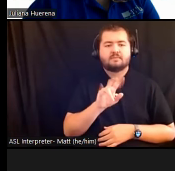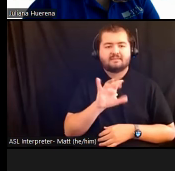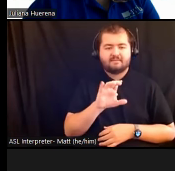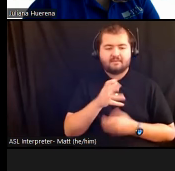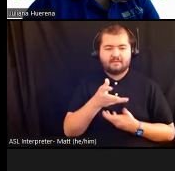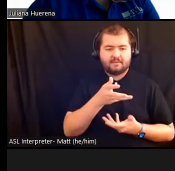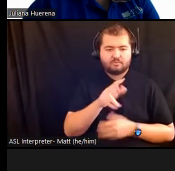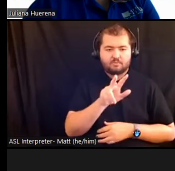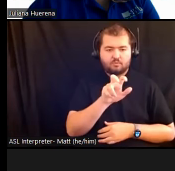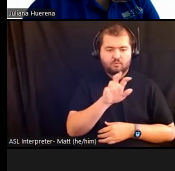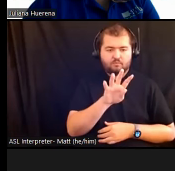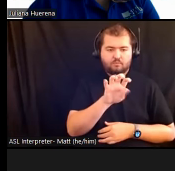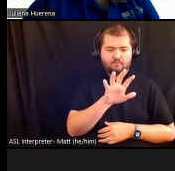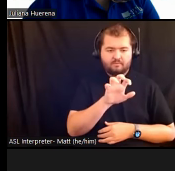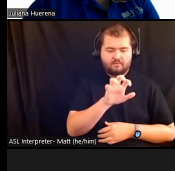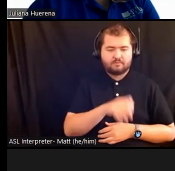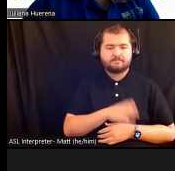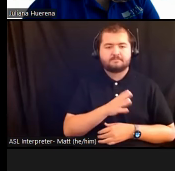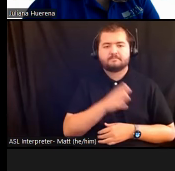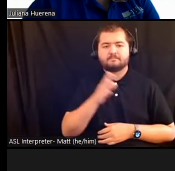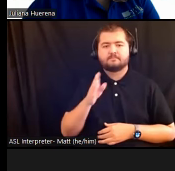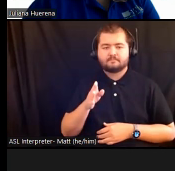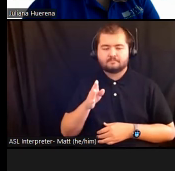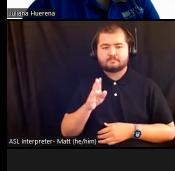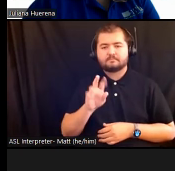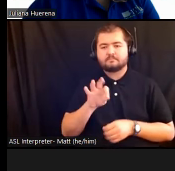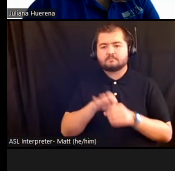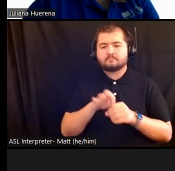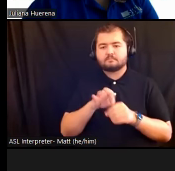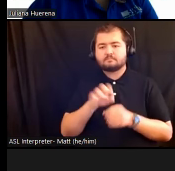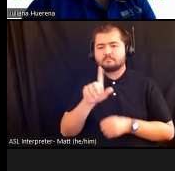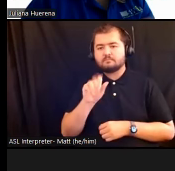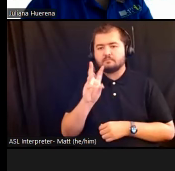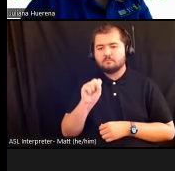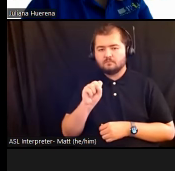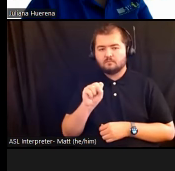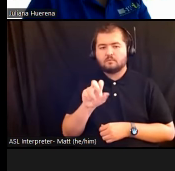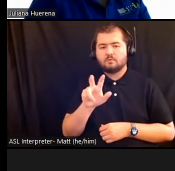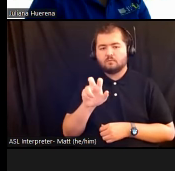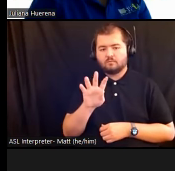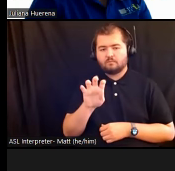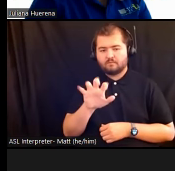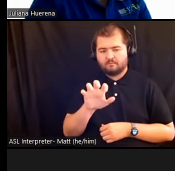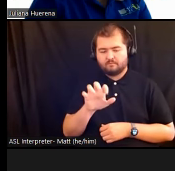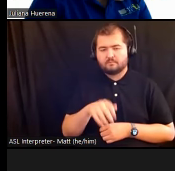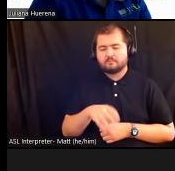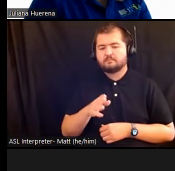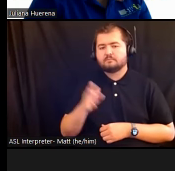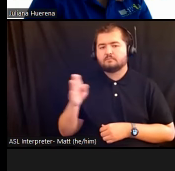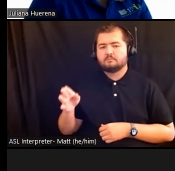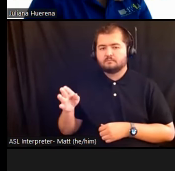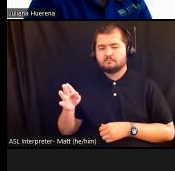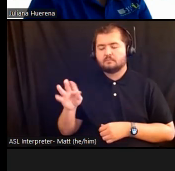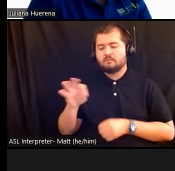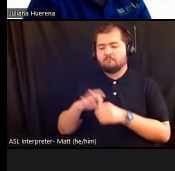have 300, 400, and 500. Vote laws, we have 300, 400, 500.